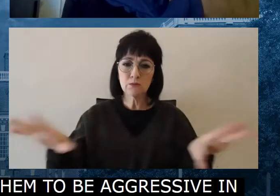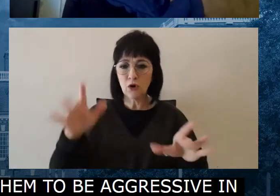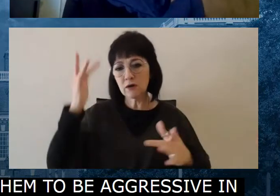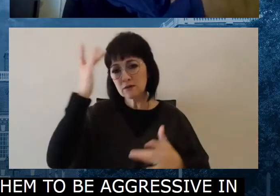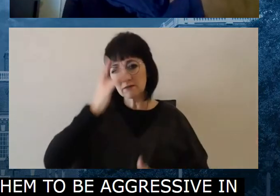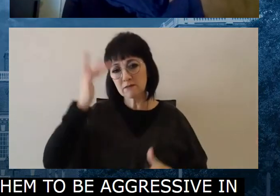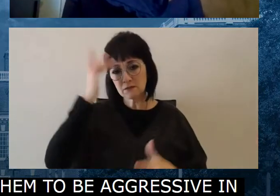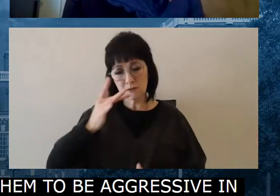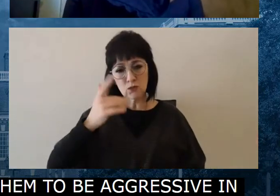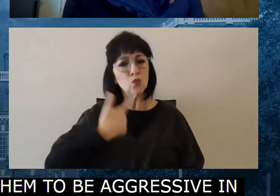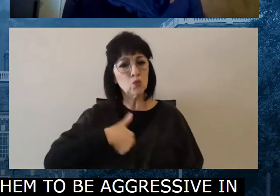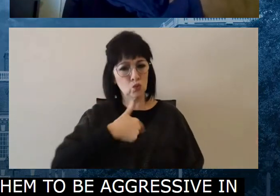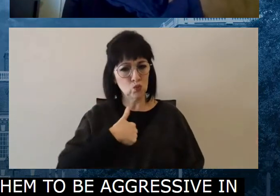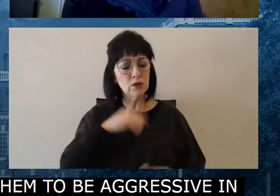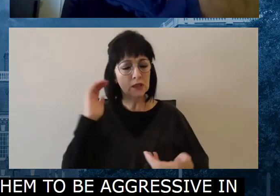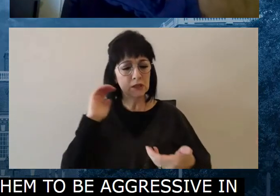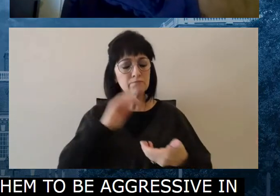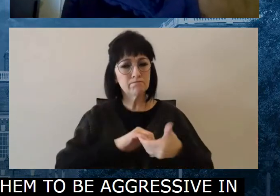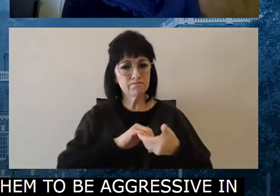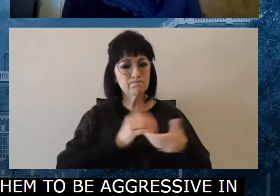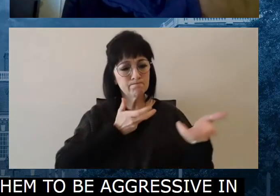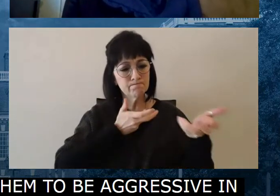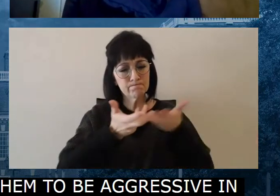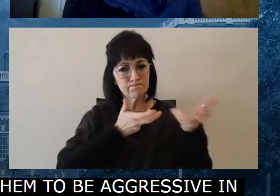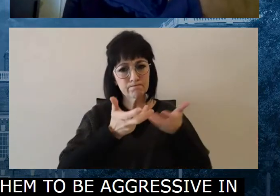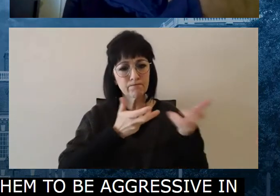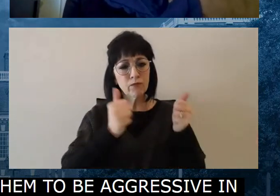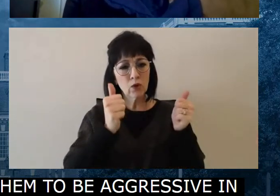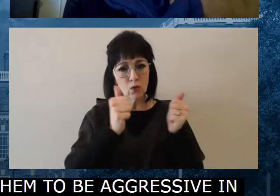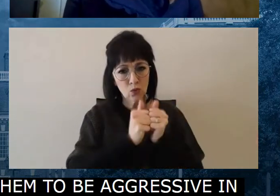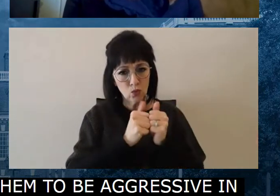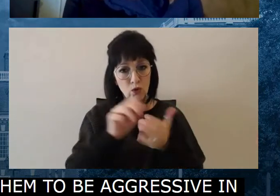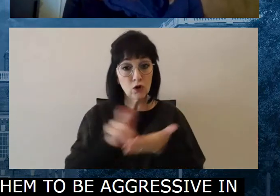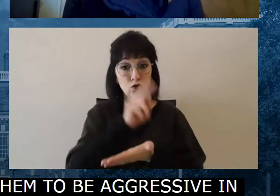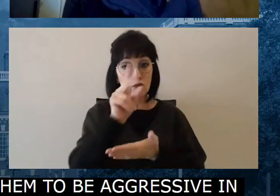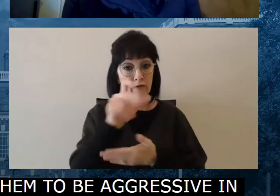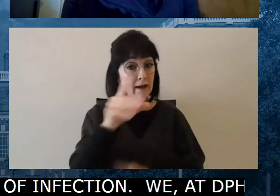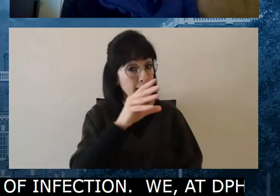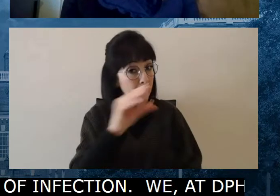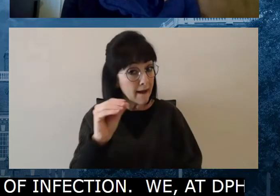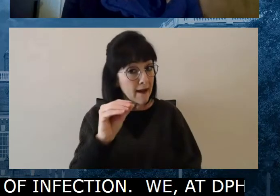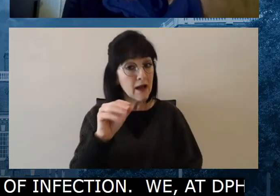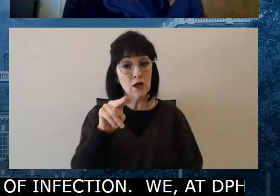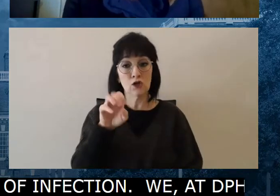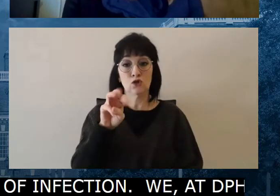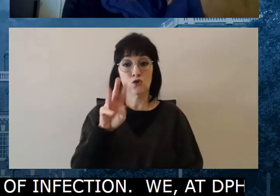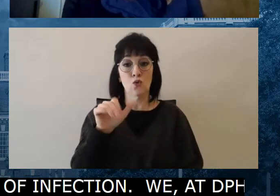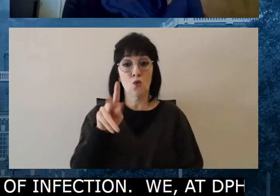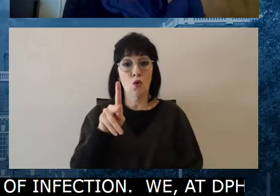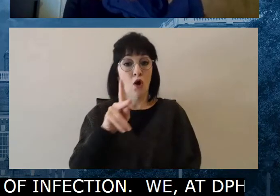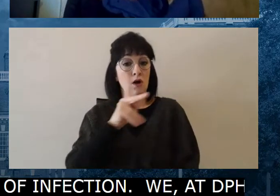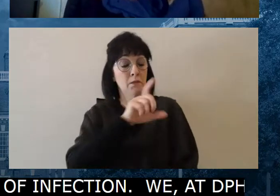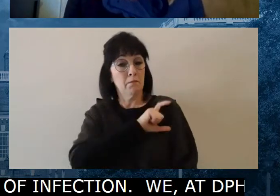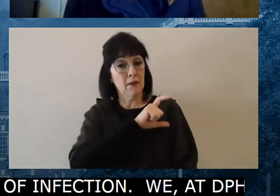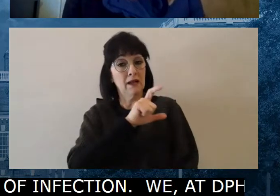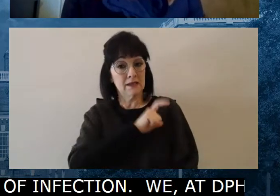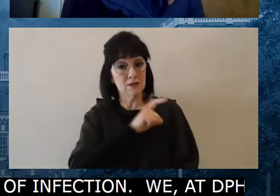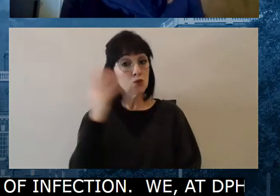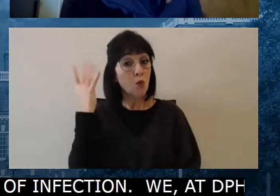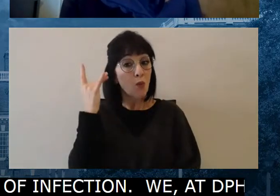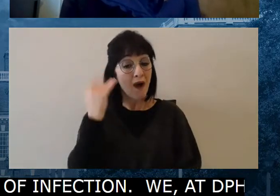with the city of Newark, including Newark Police, to dissuade any upcoming parties, especially around St. Patrick's